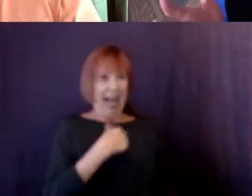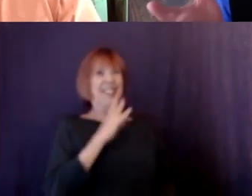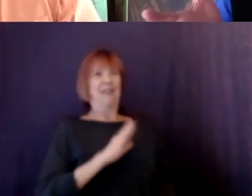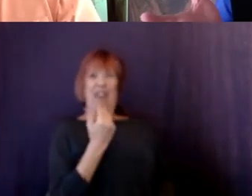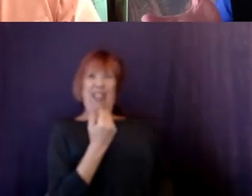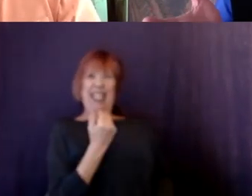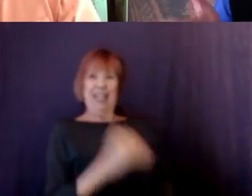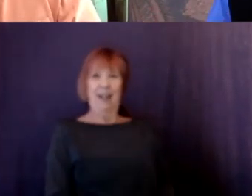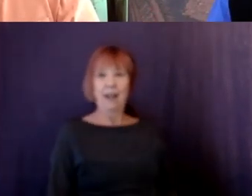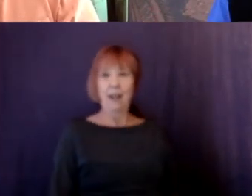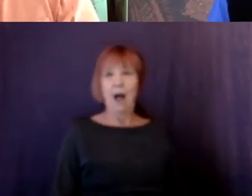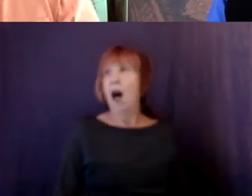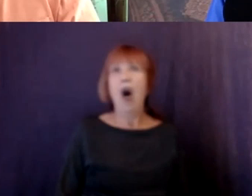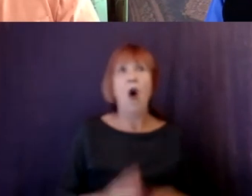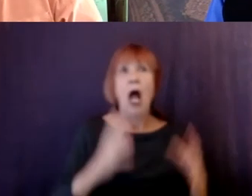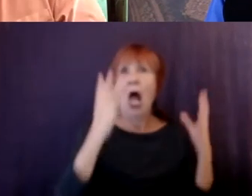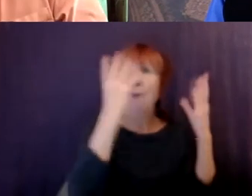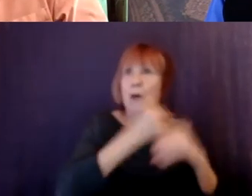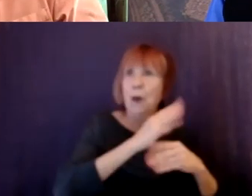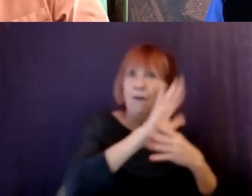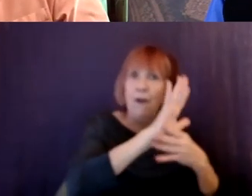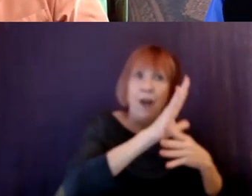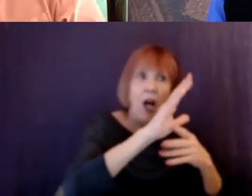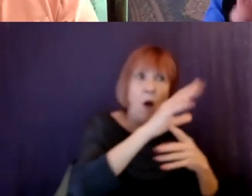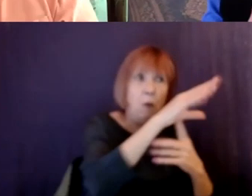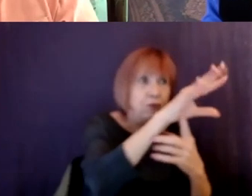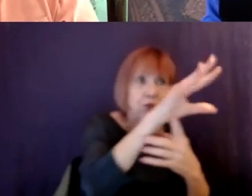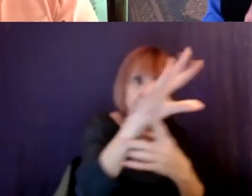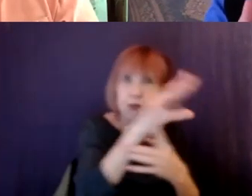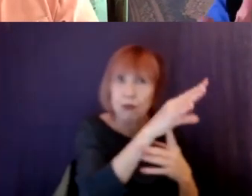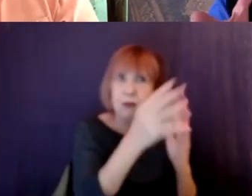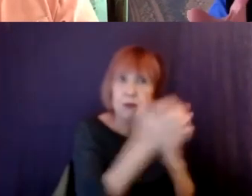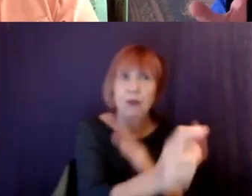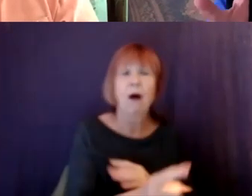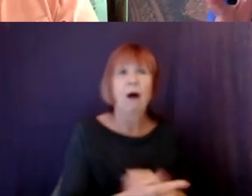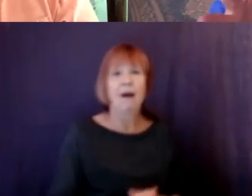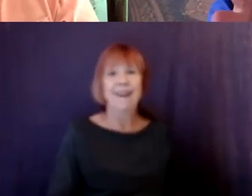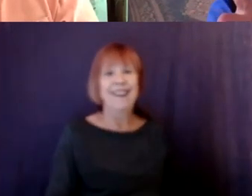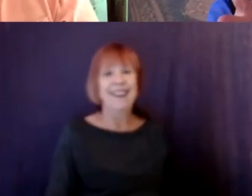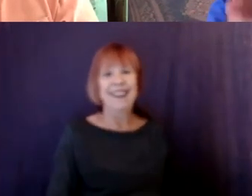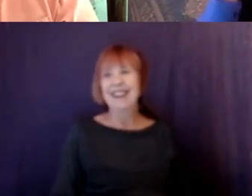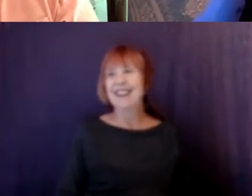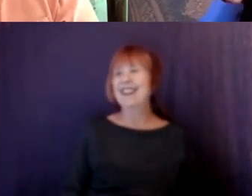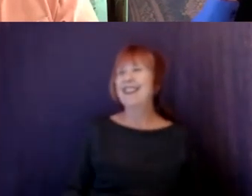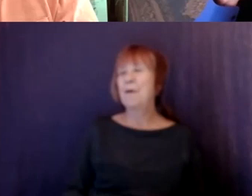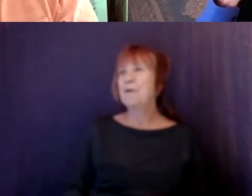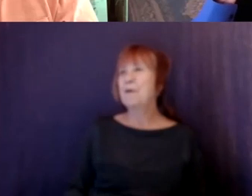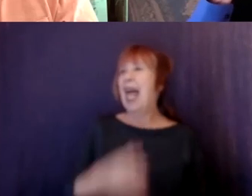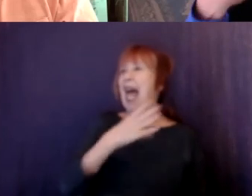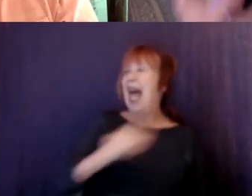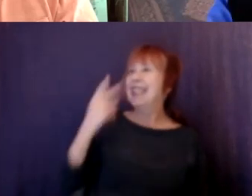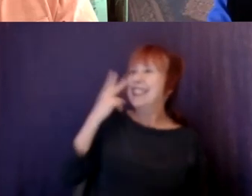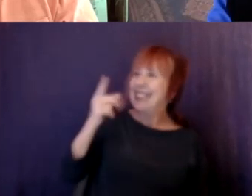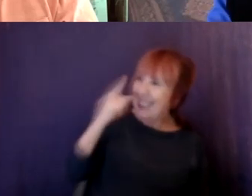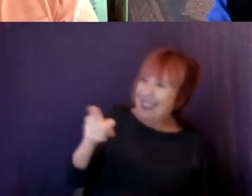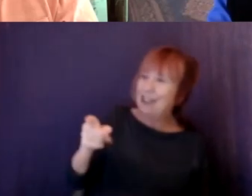such beautifully filmed. That's great. And to see you, hear your voice, and